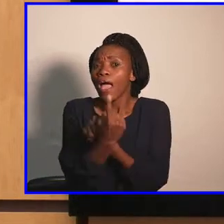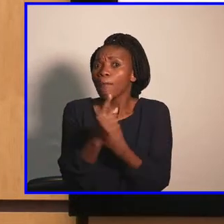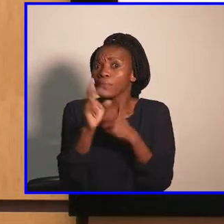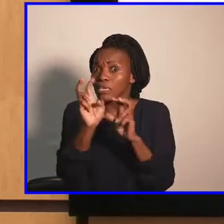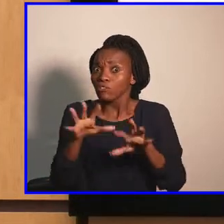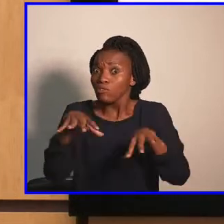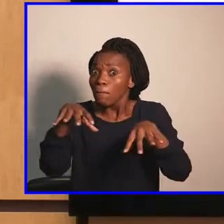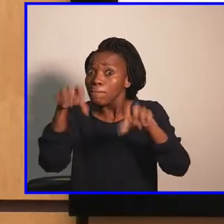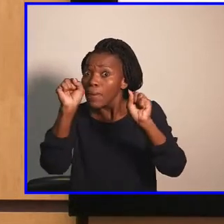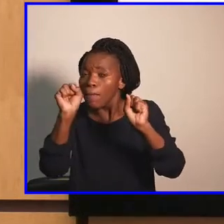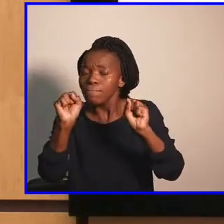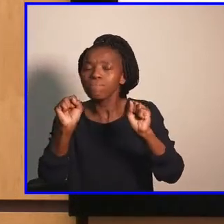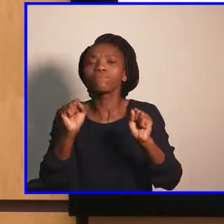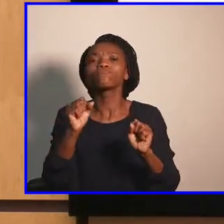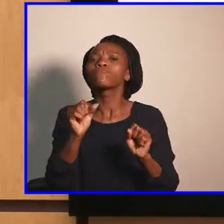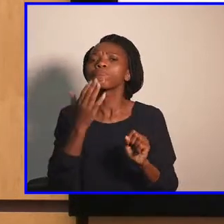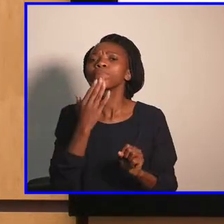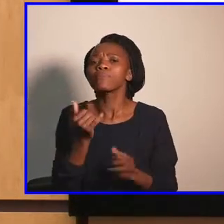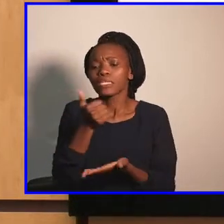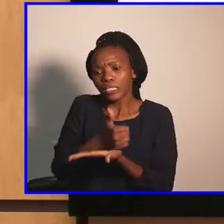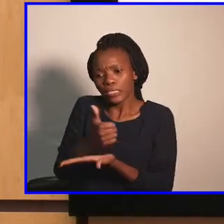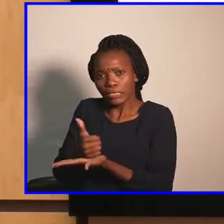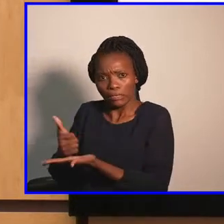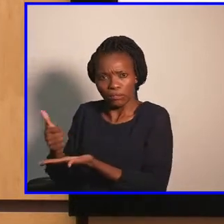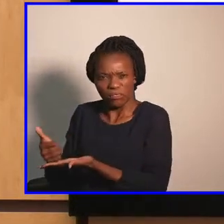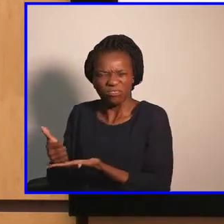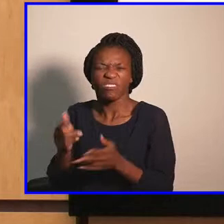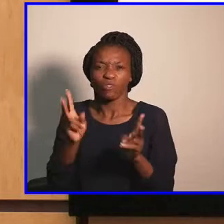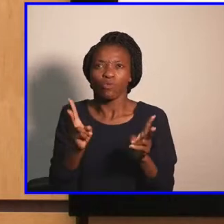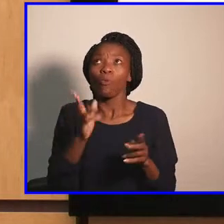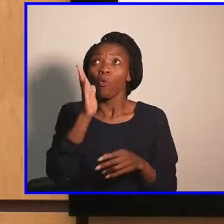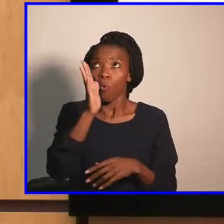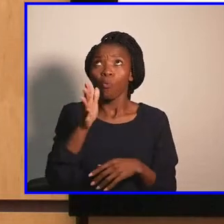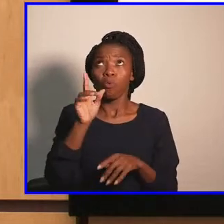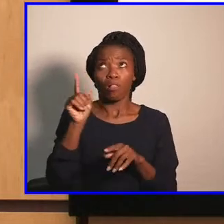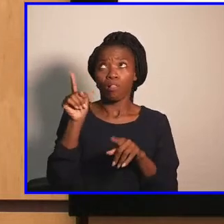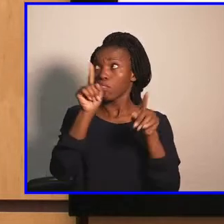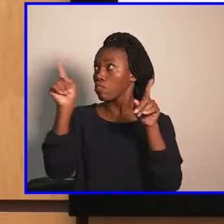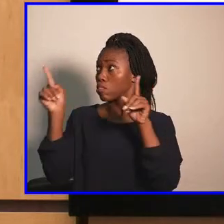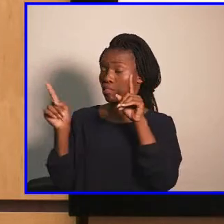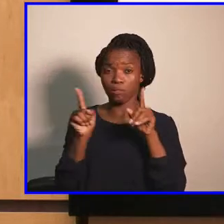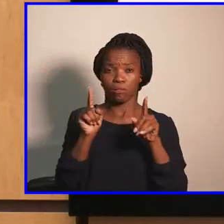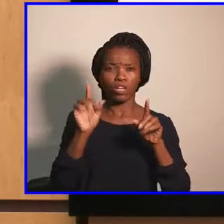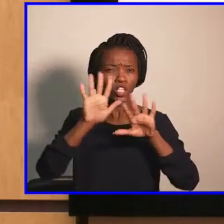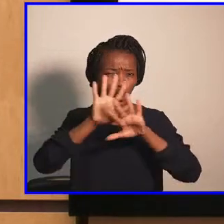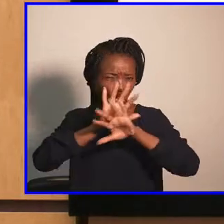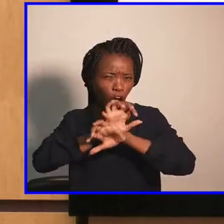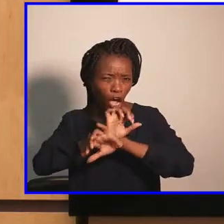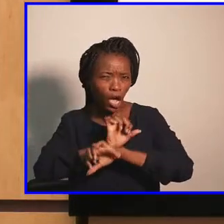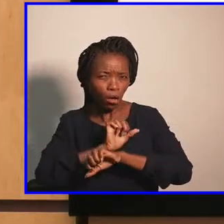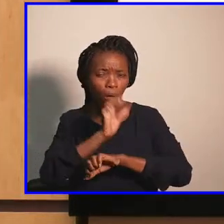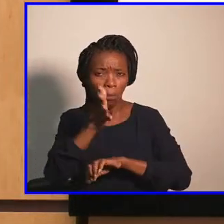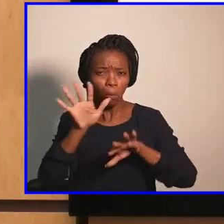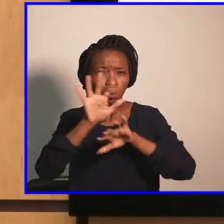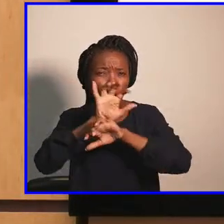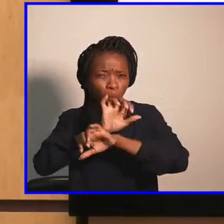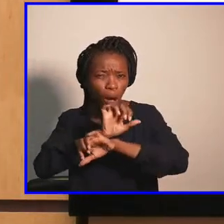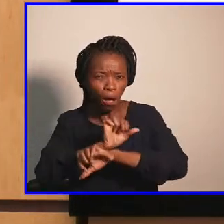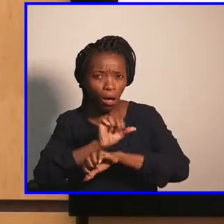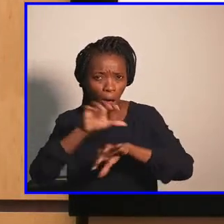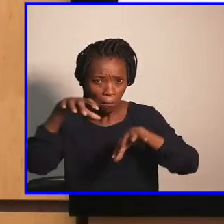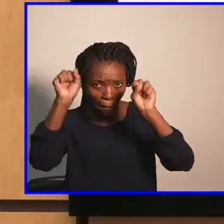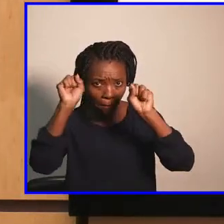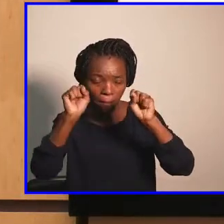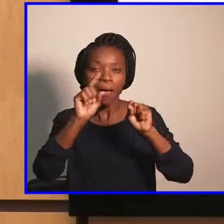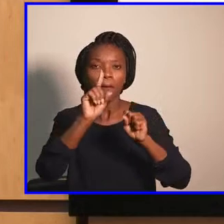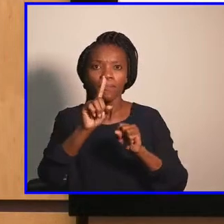not going to be going out. Normally, it's going to be dark. As we know, we use this place a lot. It's going to be dark, but we ask